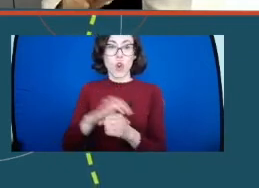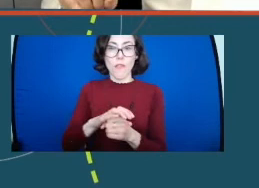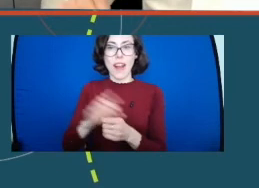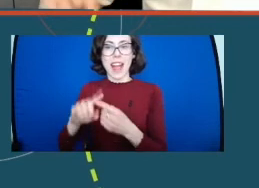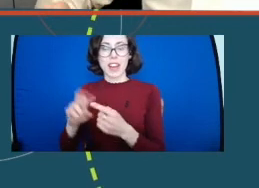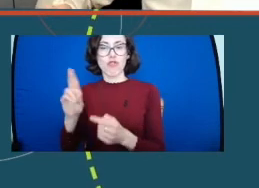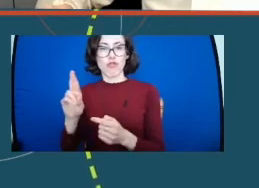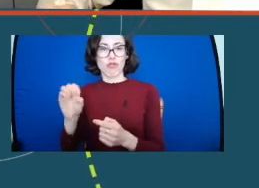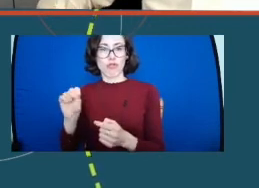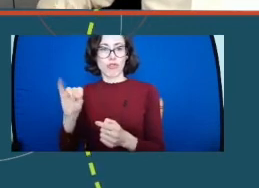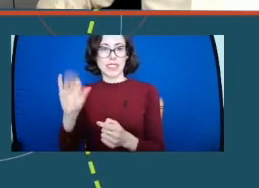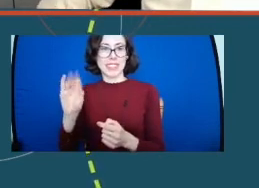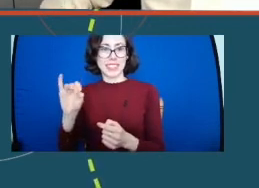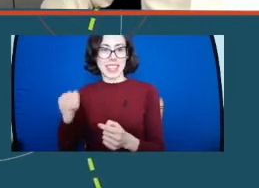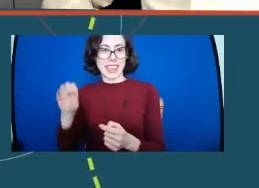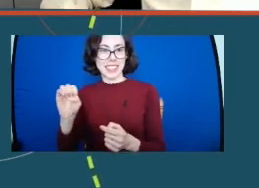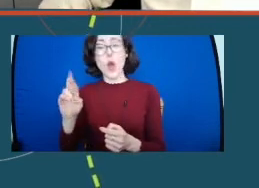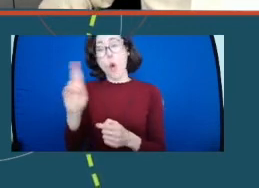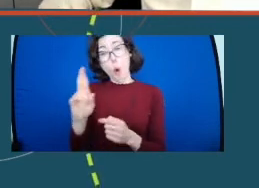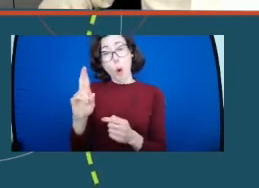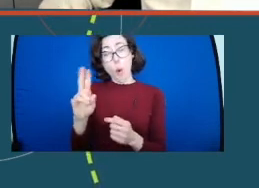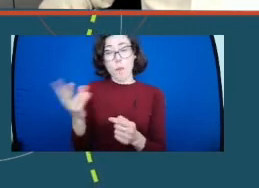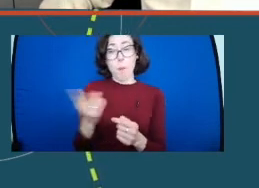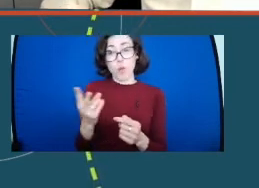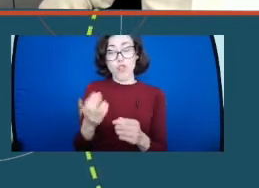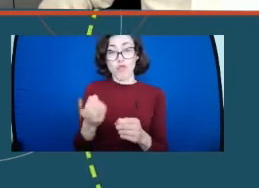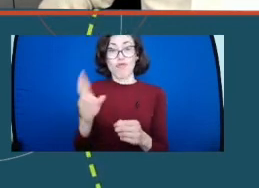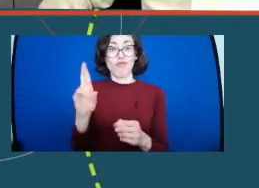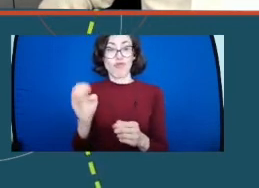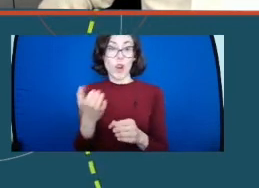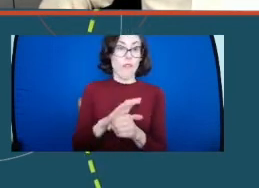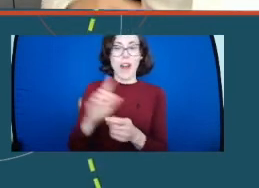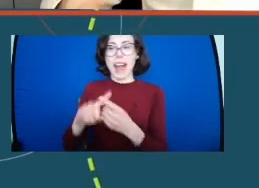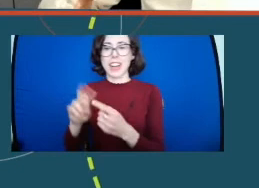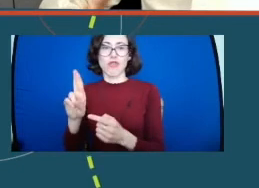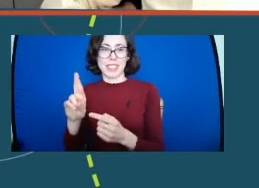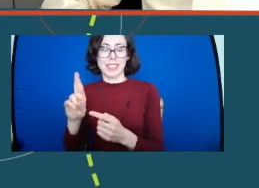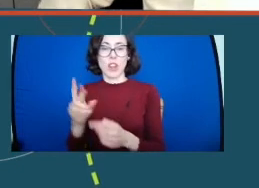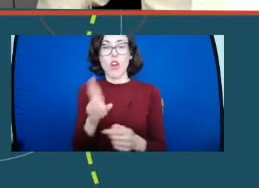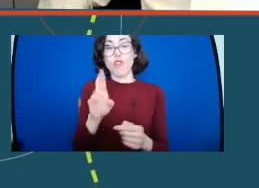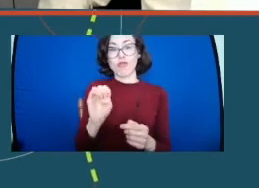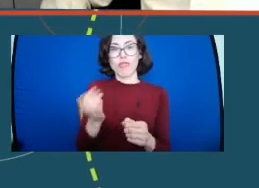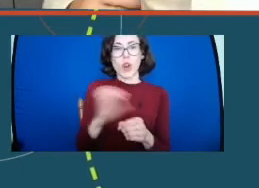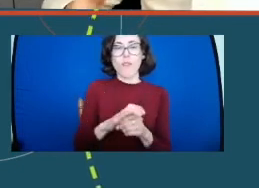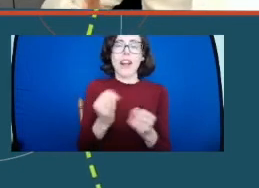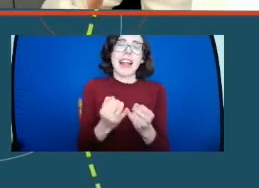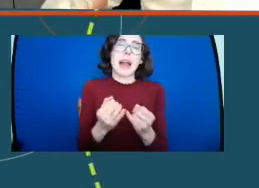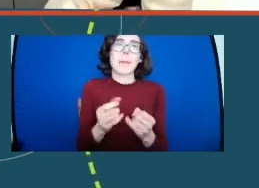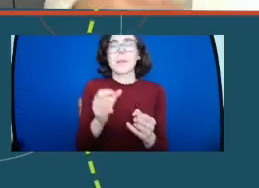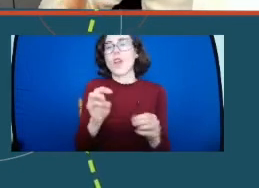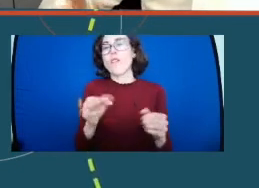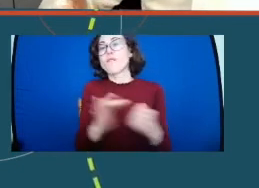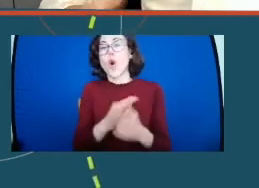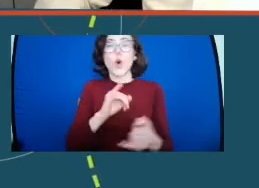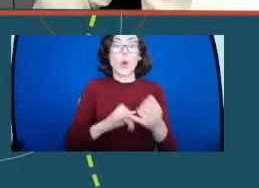R stands for both recovery and resilience. Recovery being for those individuals who might be at a hospital, even